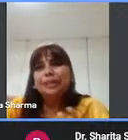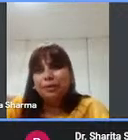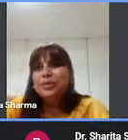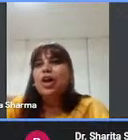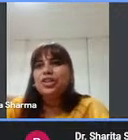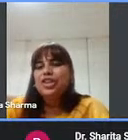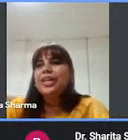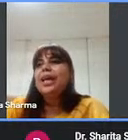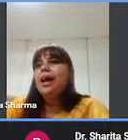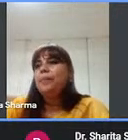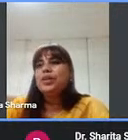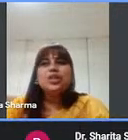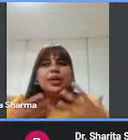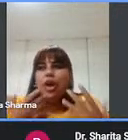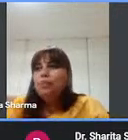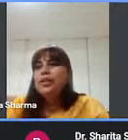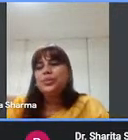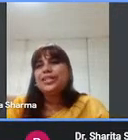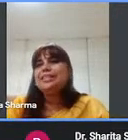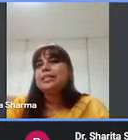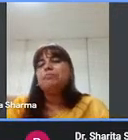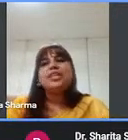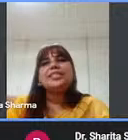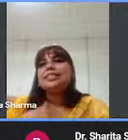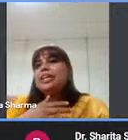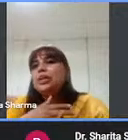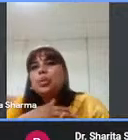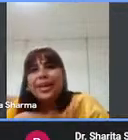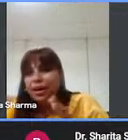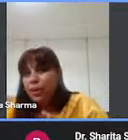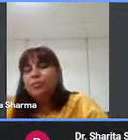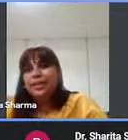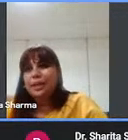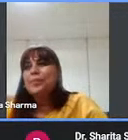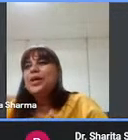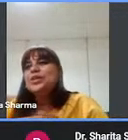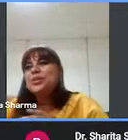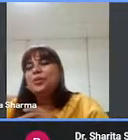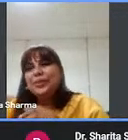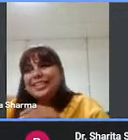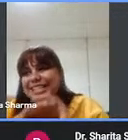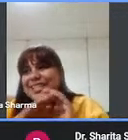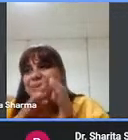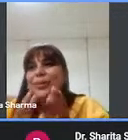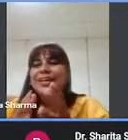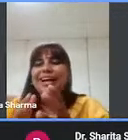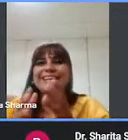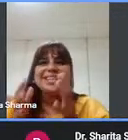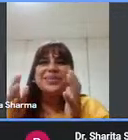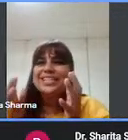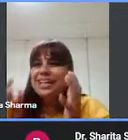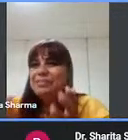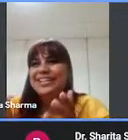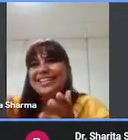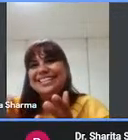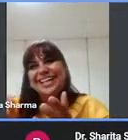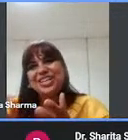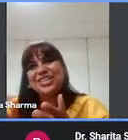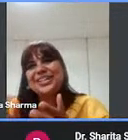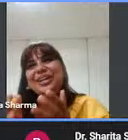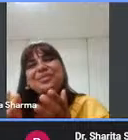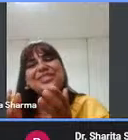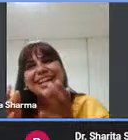offensive terminology, because you cannot be using the subjects and then doing away with them. So with this note, and as we are